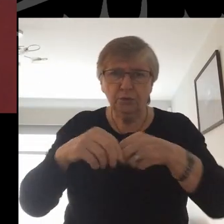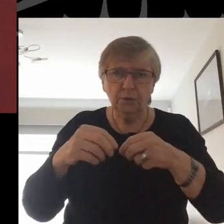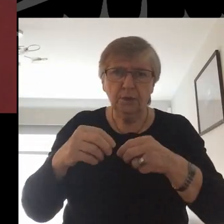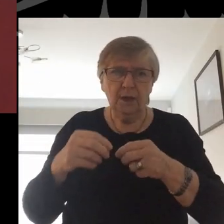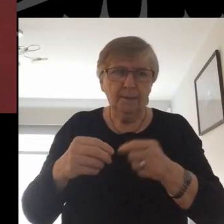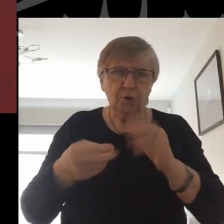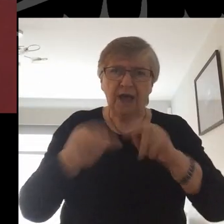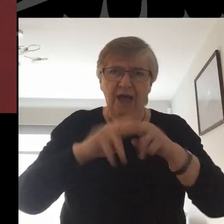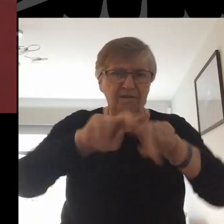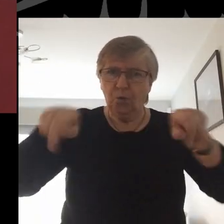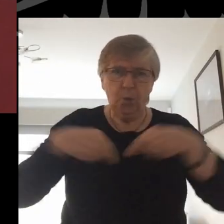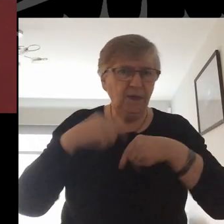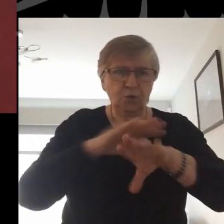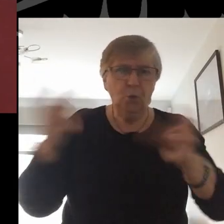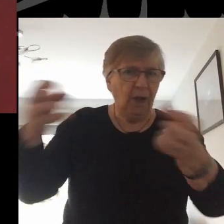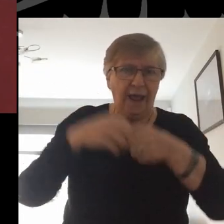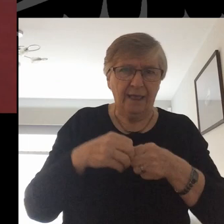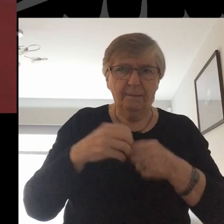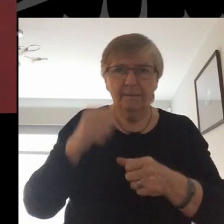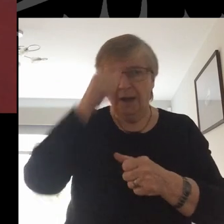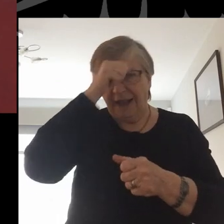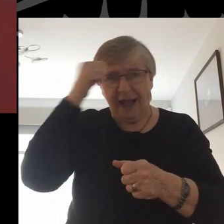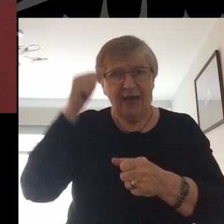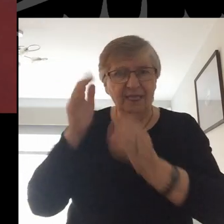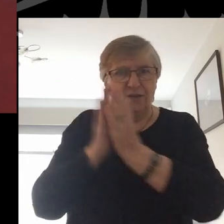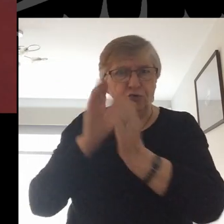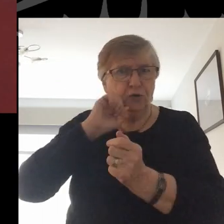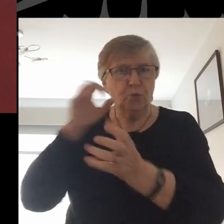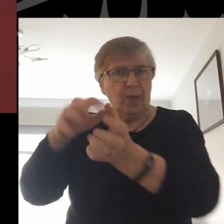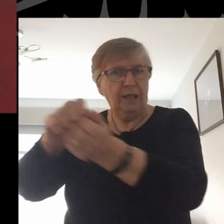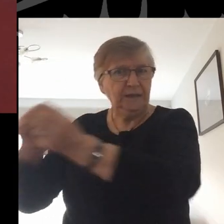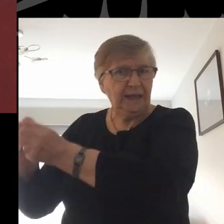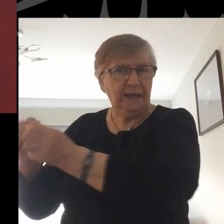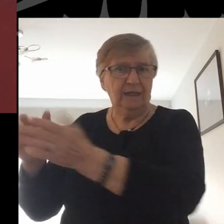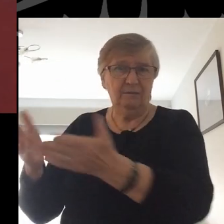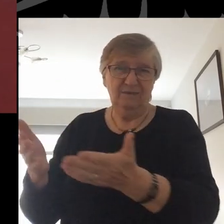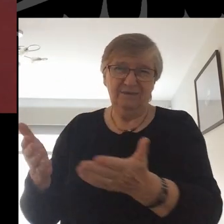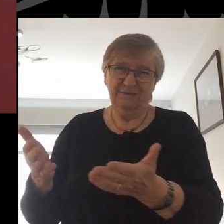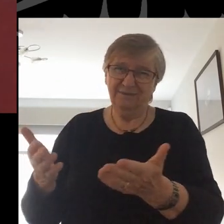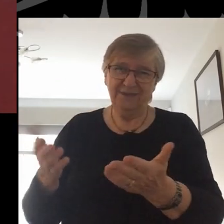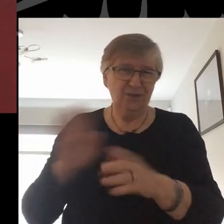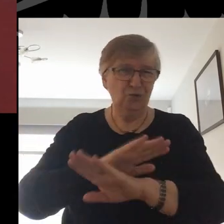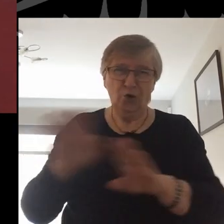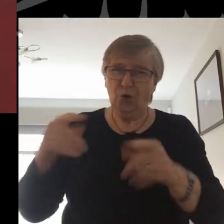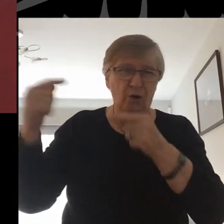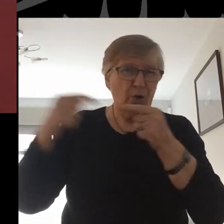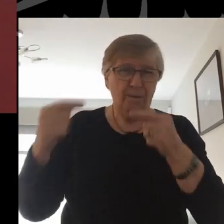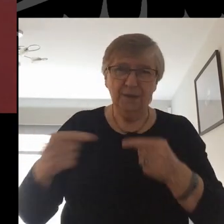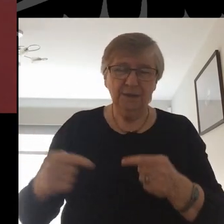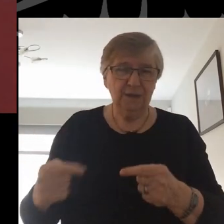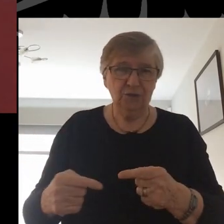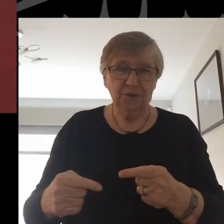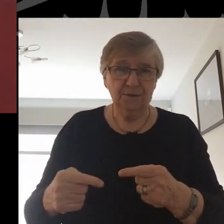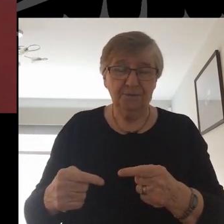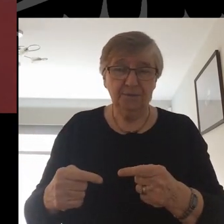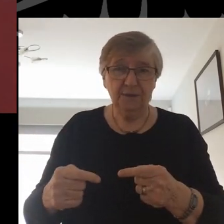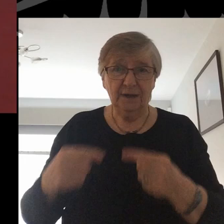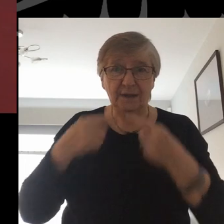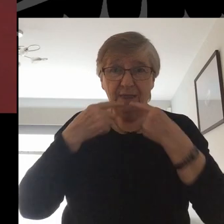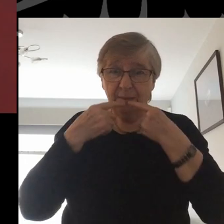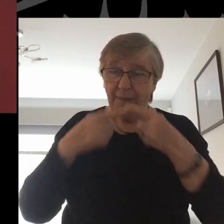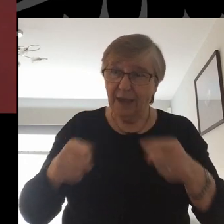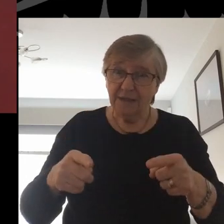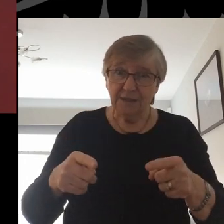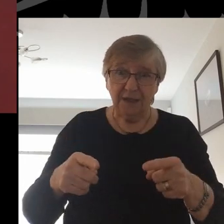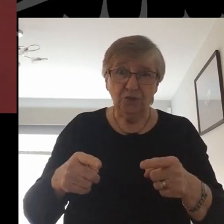otherwise the Roman Catholics will take over. And again, sometimes the message that's been presented, or at least the message that's been